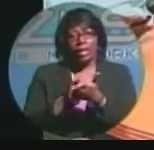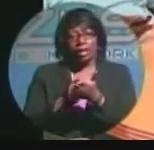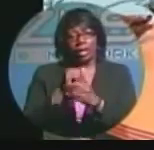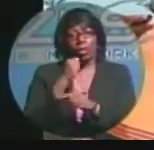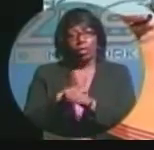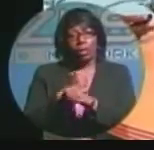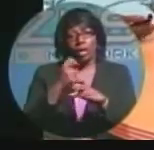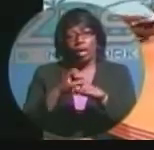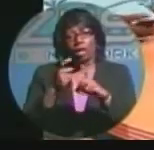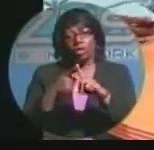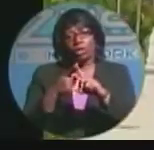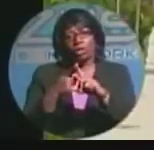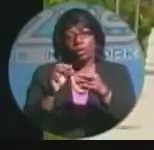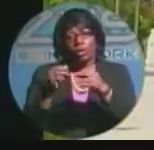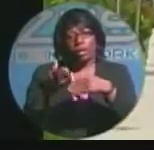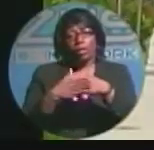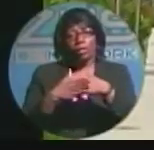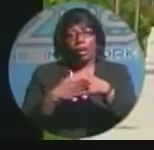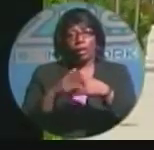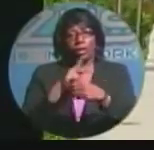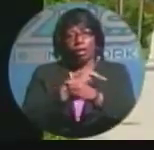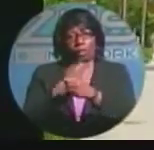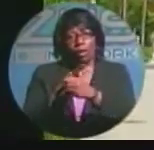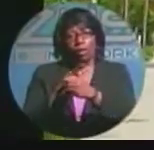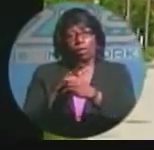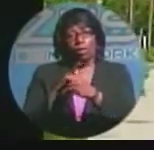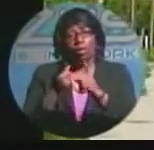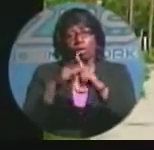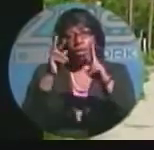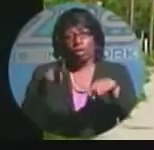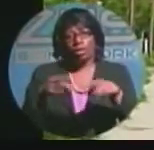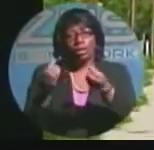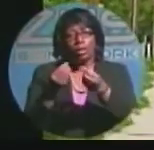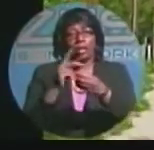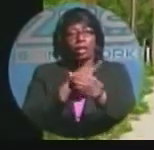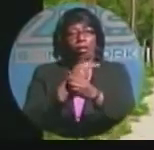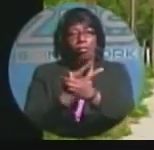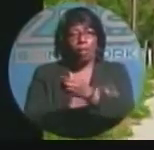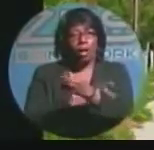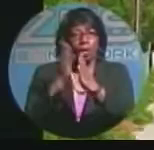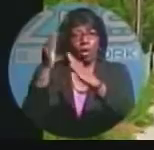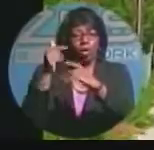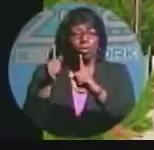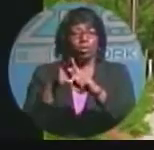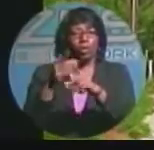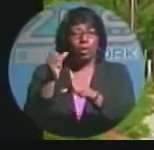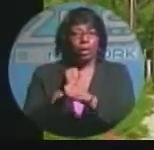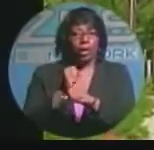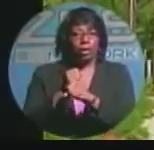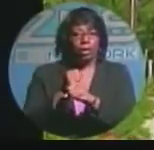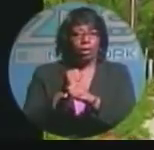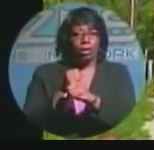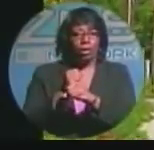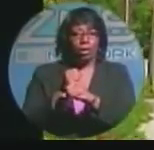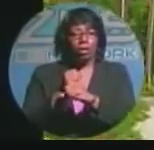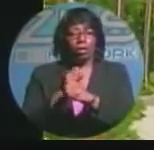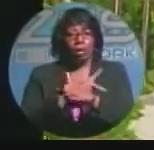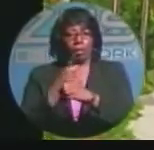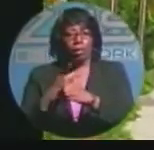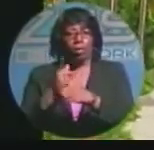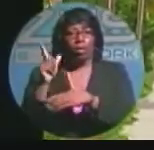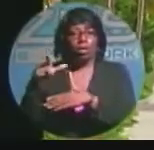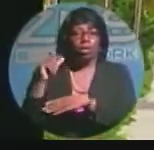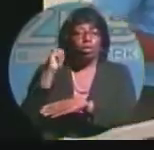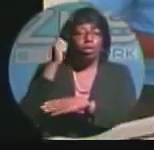expeditiously to restore supply to the 3% of New Providence customers who remain without power and hope to have their supply restored by late tomorrow.